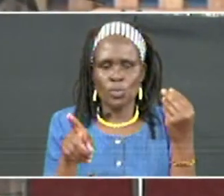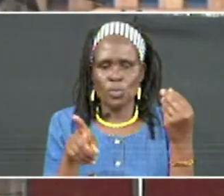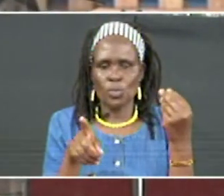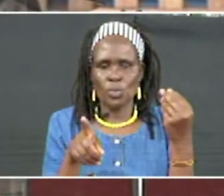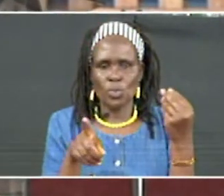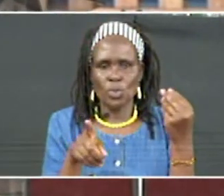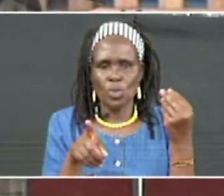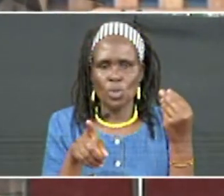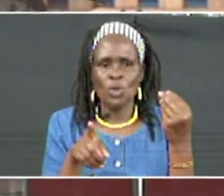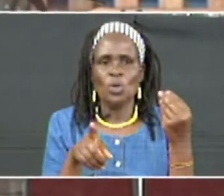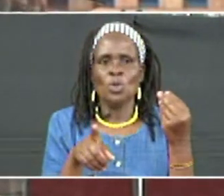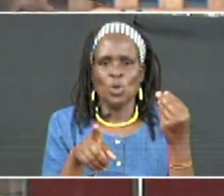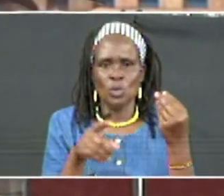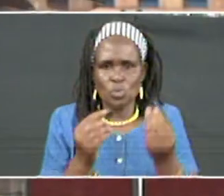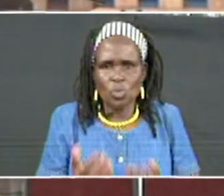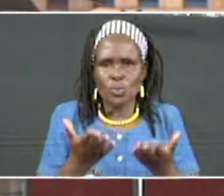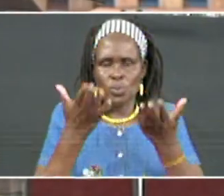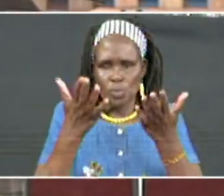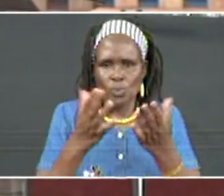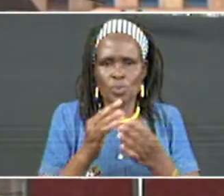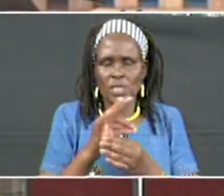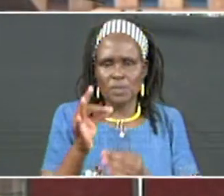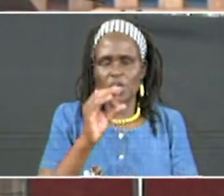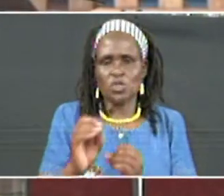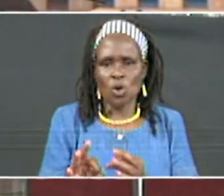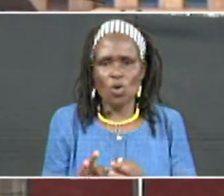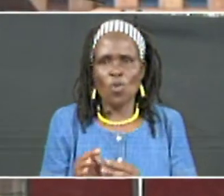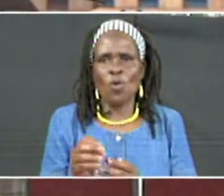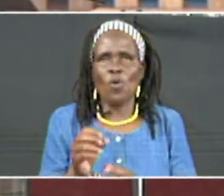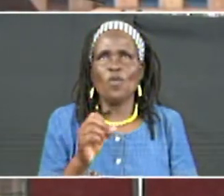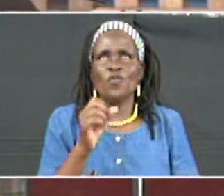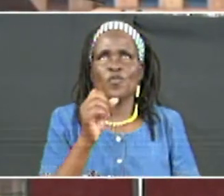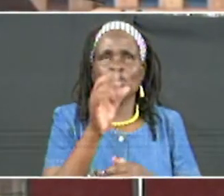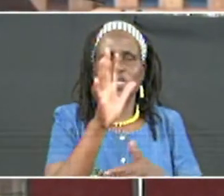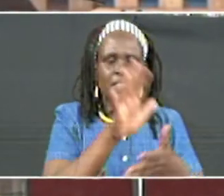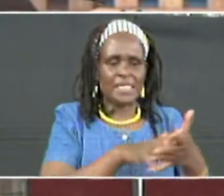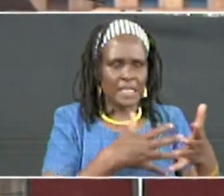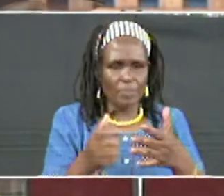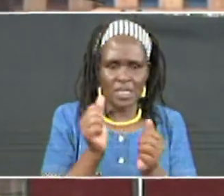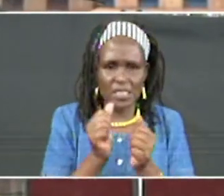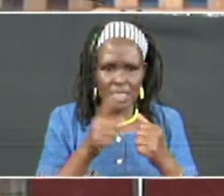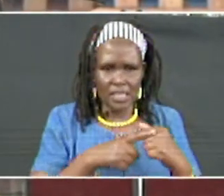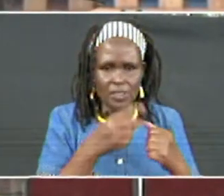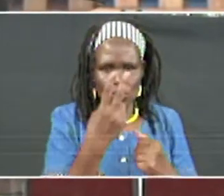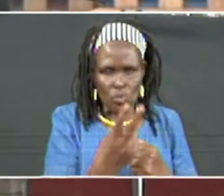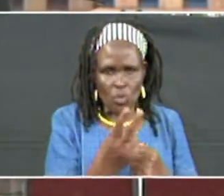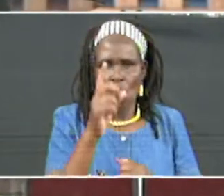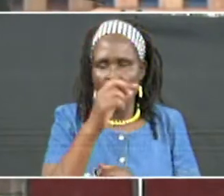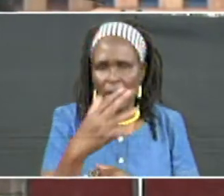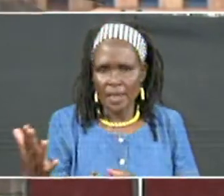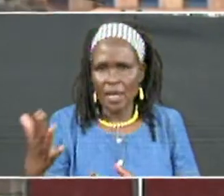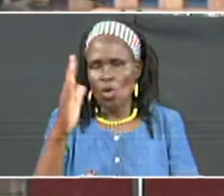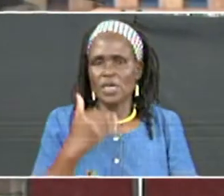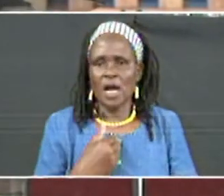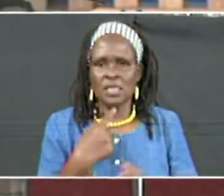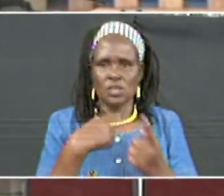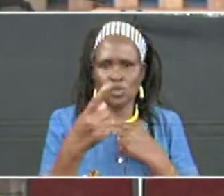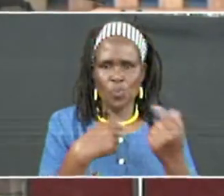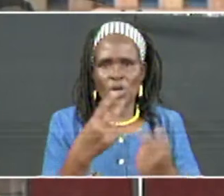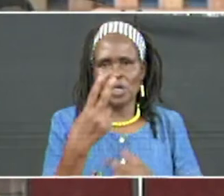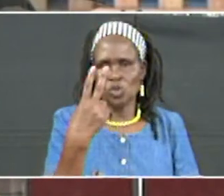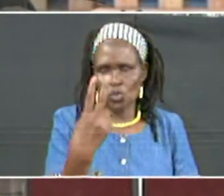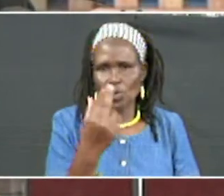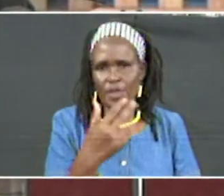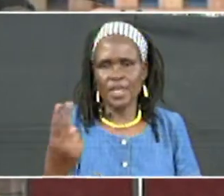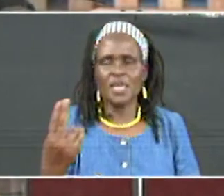uphold the spirit of Psalm 62. Verse 11, one thing God has spoken, two things I have heard.